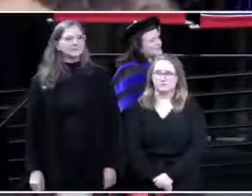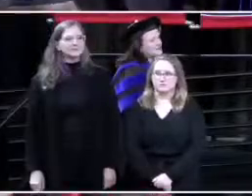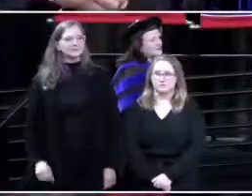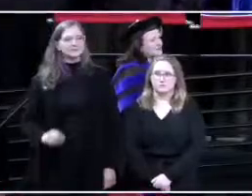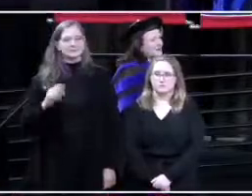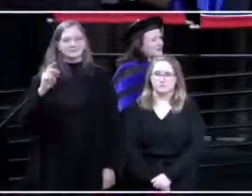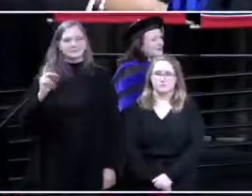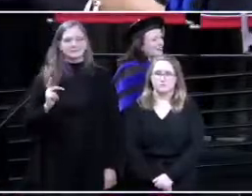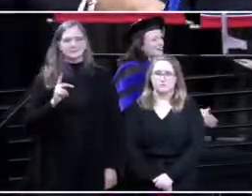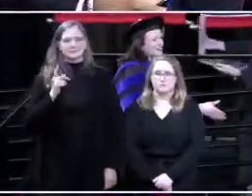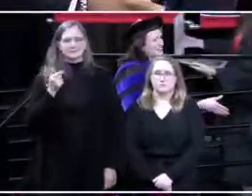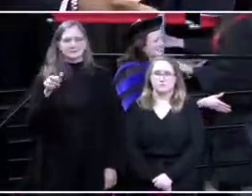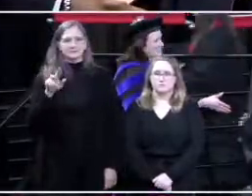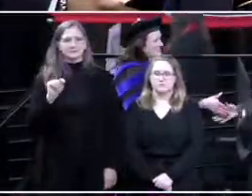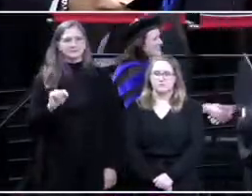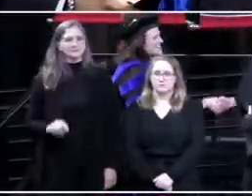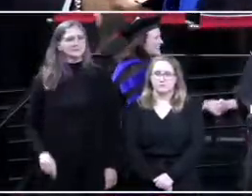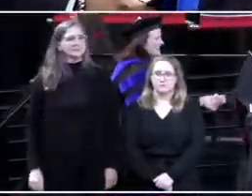Catherine Brandt.